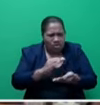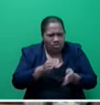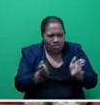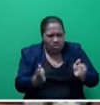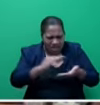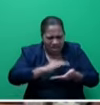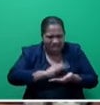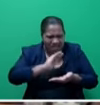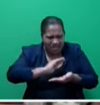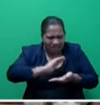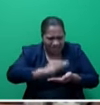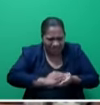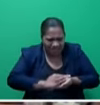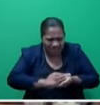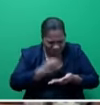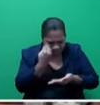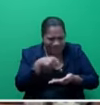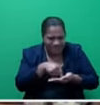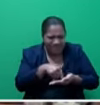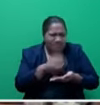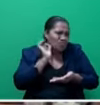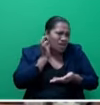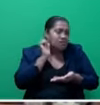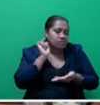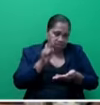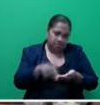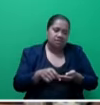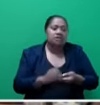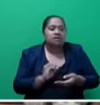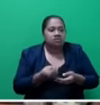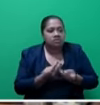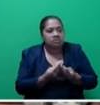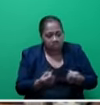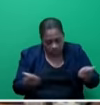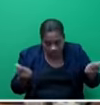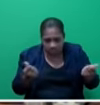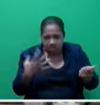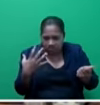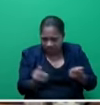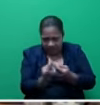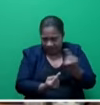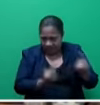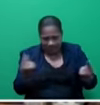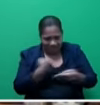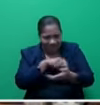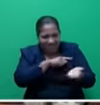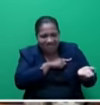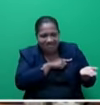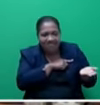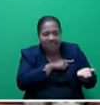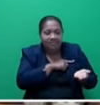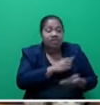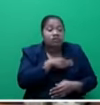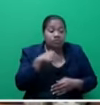our country. Littering continues to be a menace and the solution lies within each one of us. Honourable Speaker said the